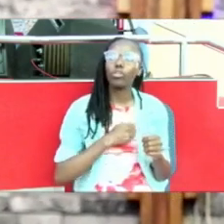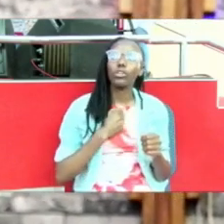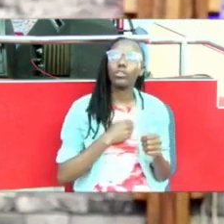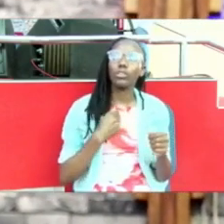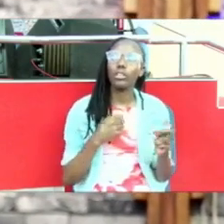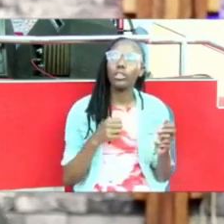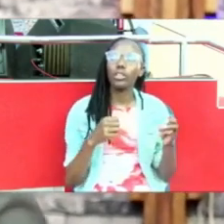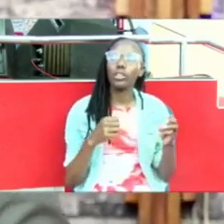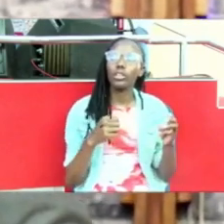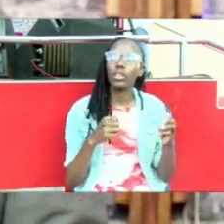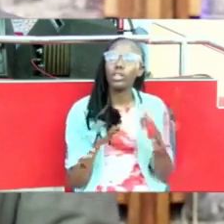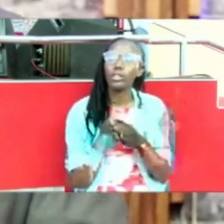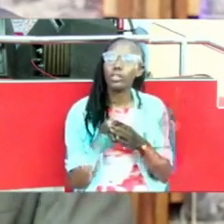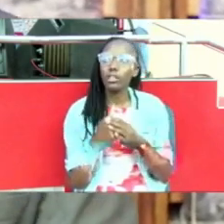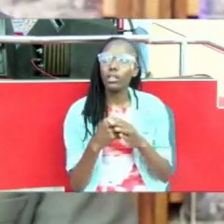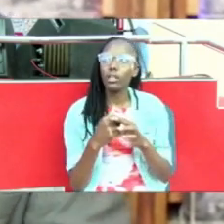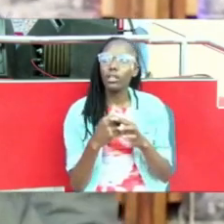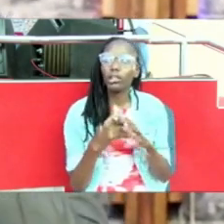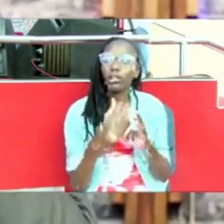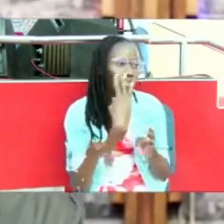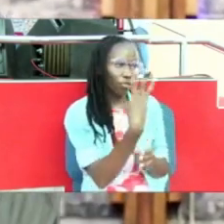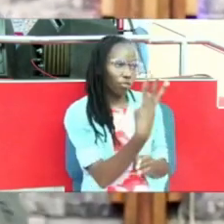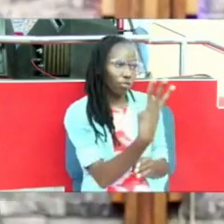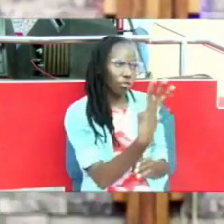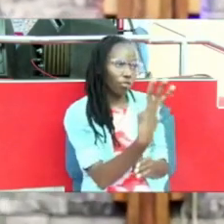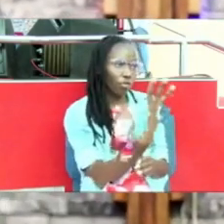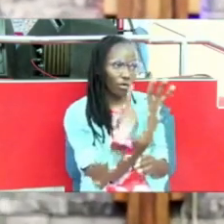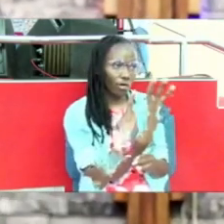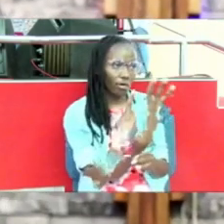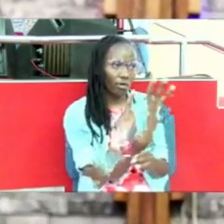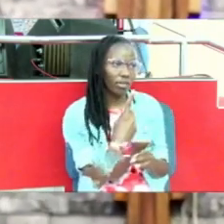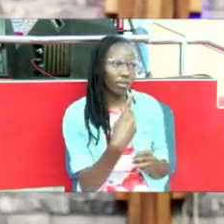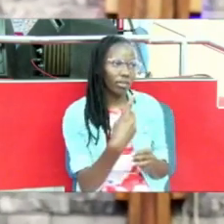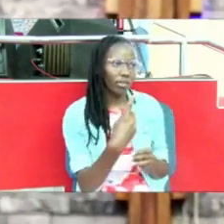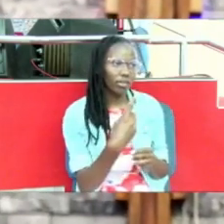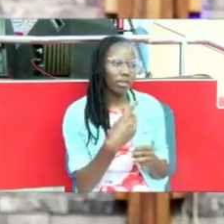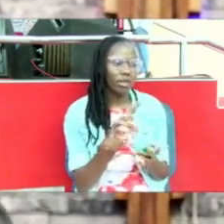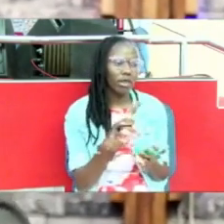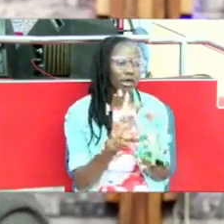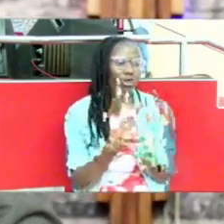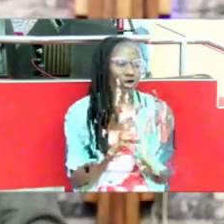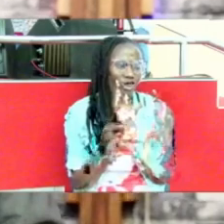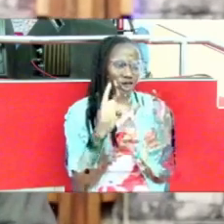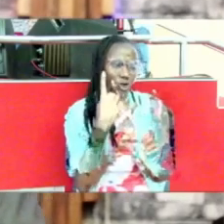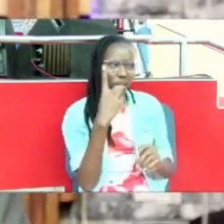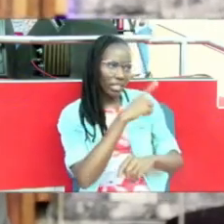84, that better is one day in the house of the Lord